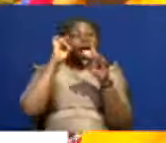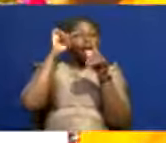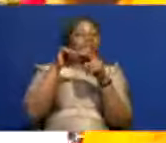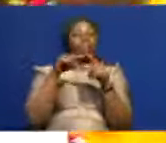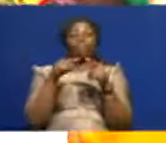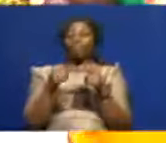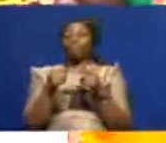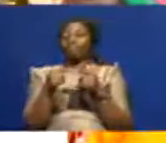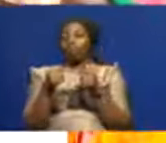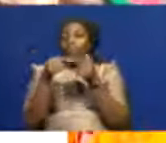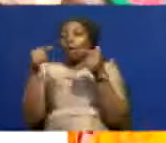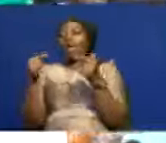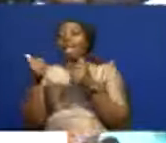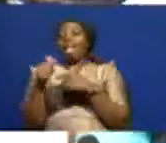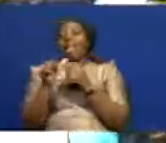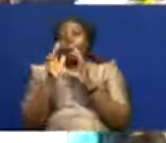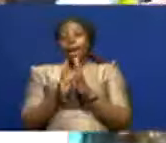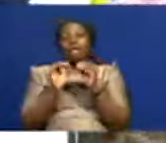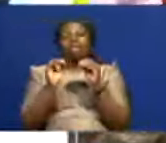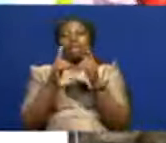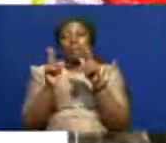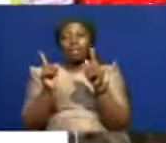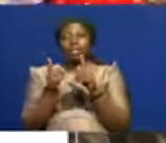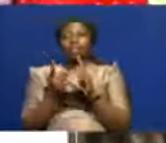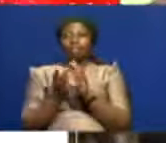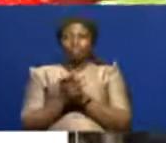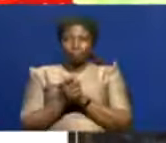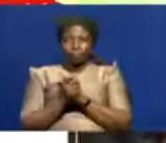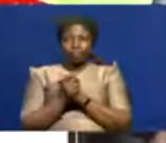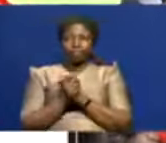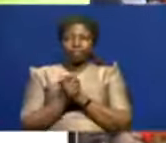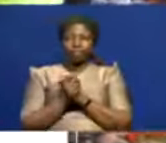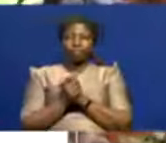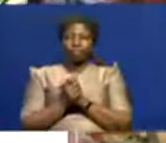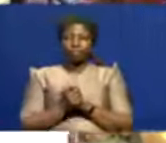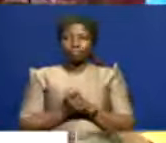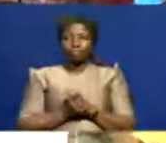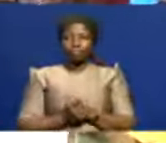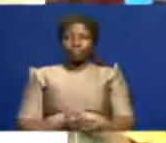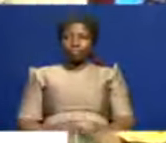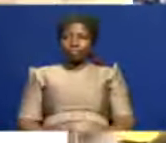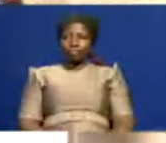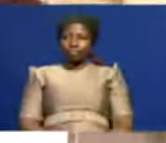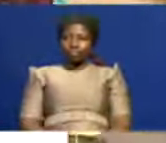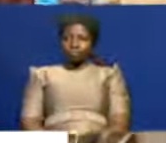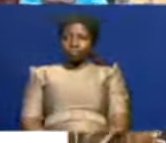by Azimio Lomoja Coalition. Abdiaziz Hashim, Legends Edition.